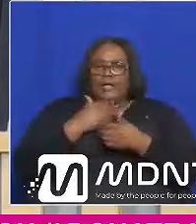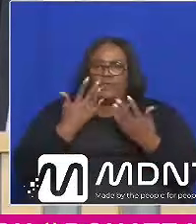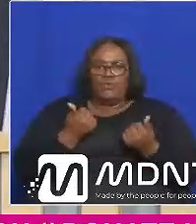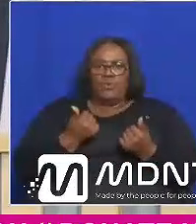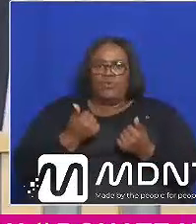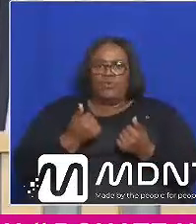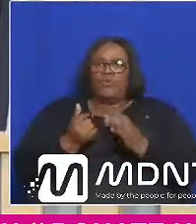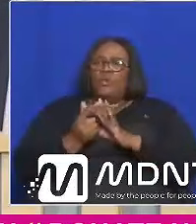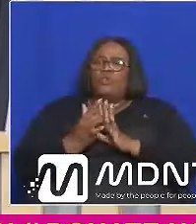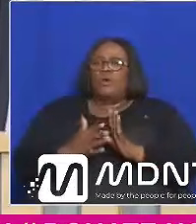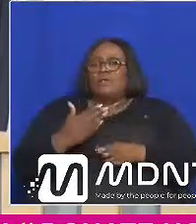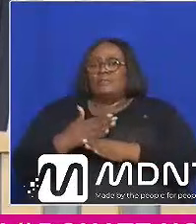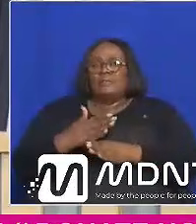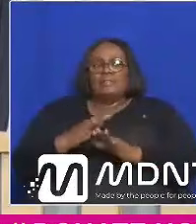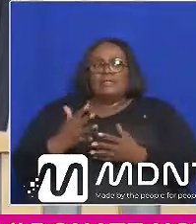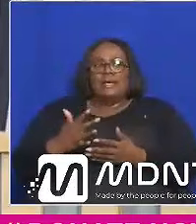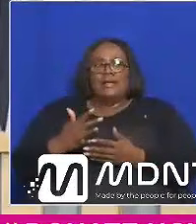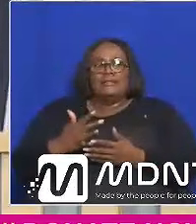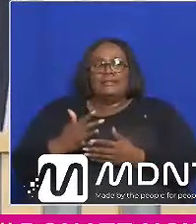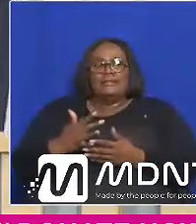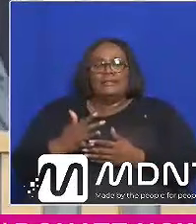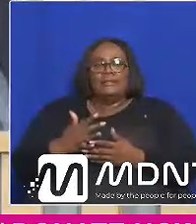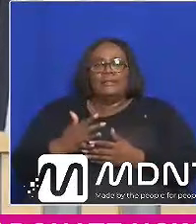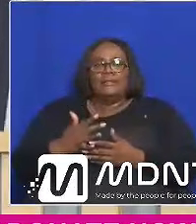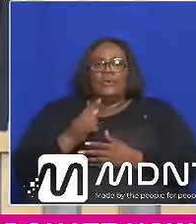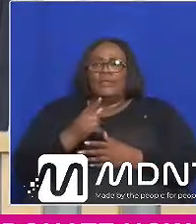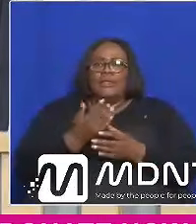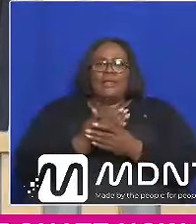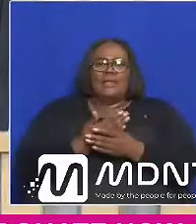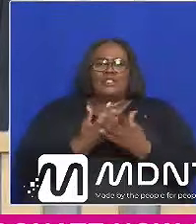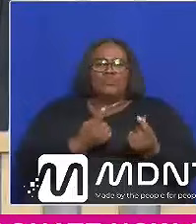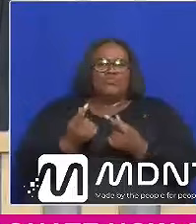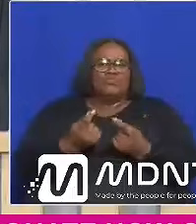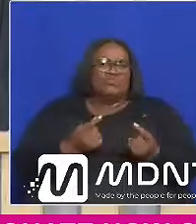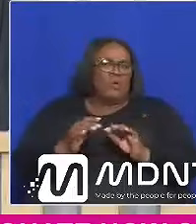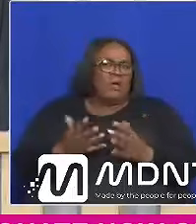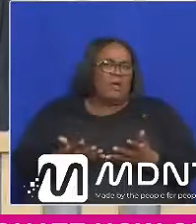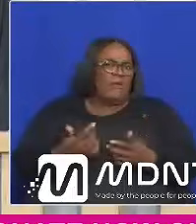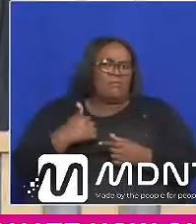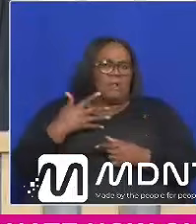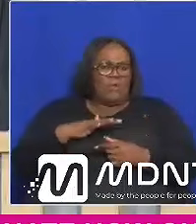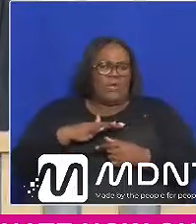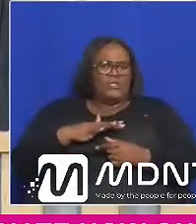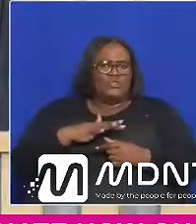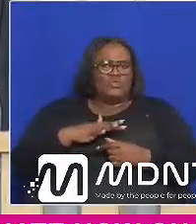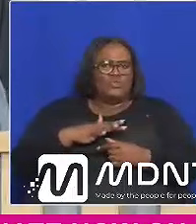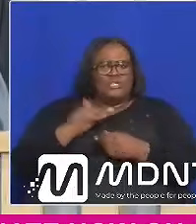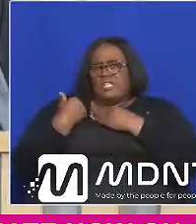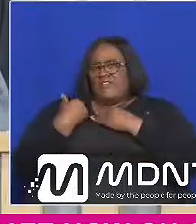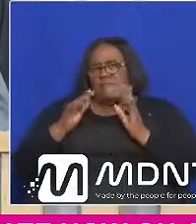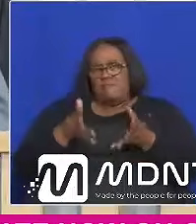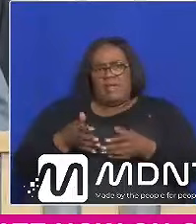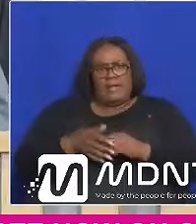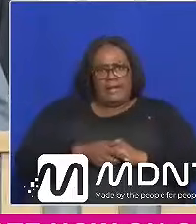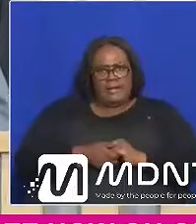they approach their cases. So I just want to be on a safe side by not approaching anything that has to